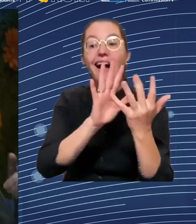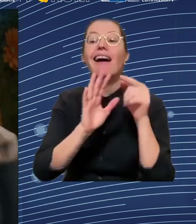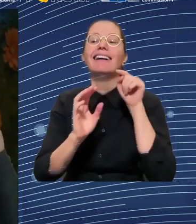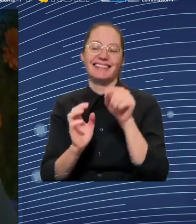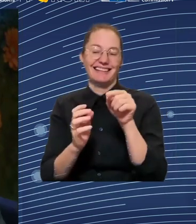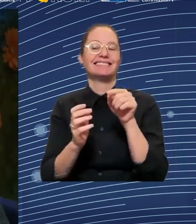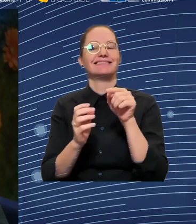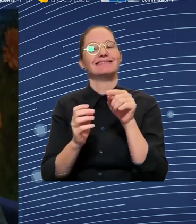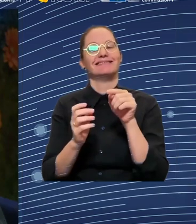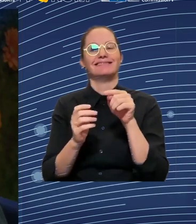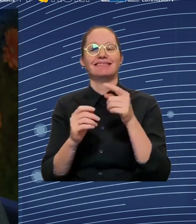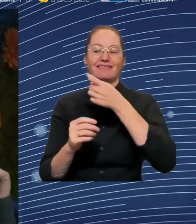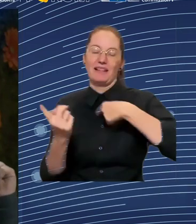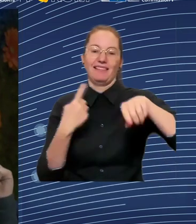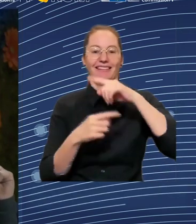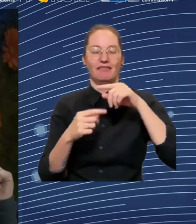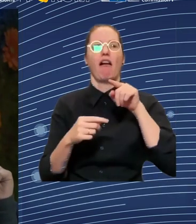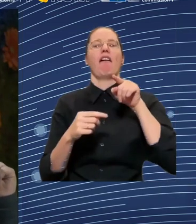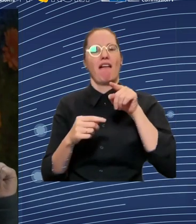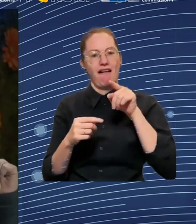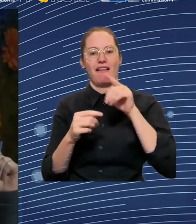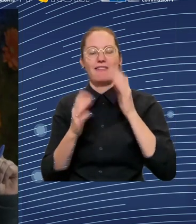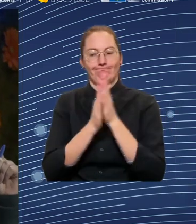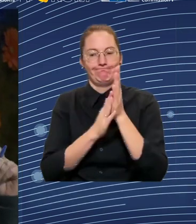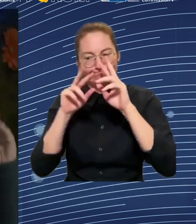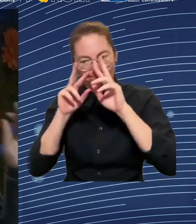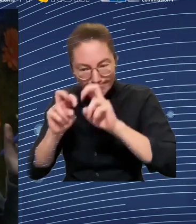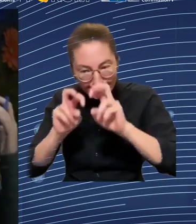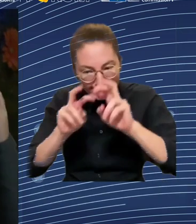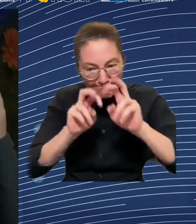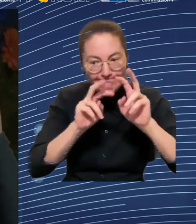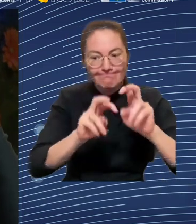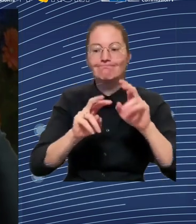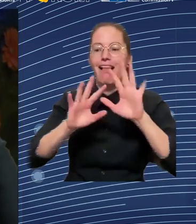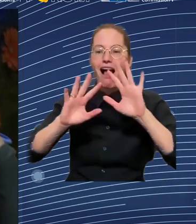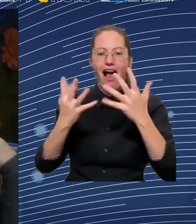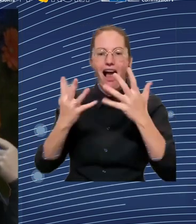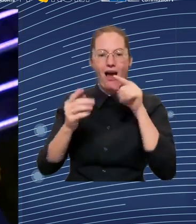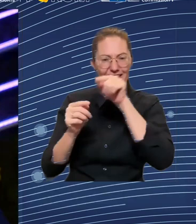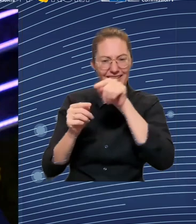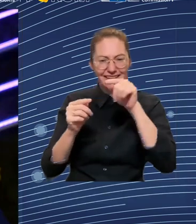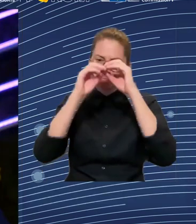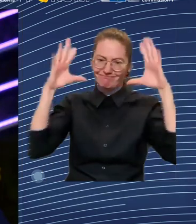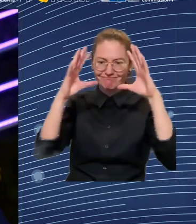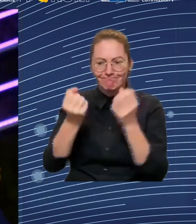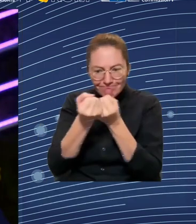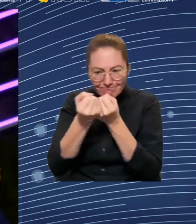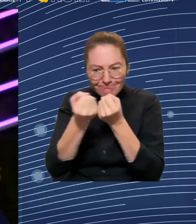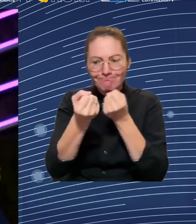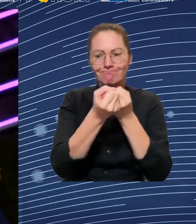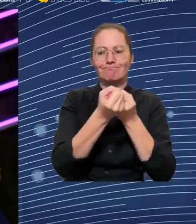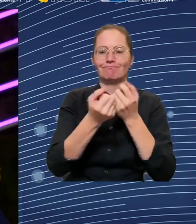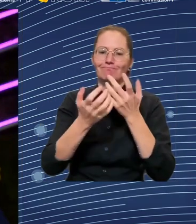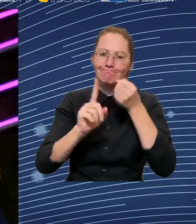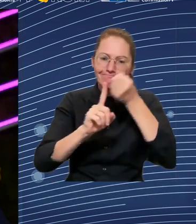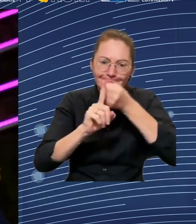so 10 times, sorry, not 20. That 20 would be amazing, but for 10 is already quite good. So